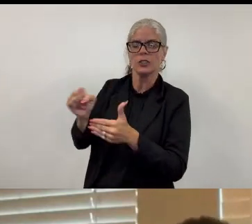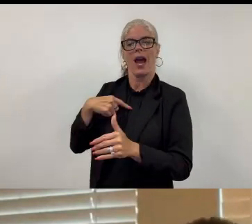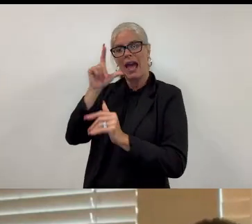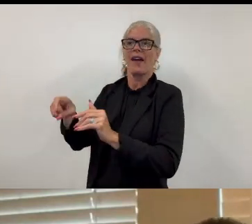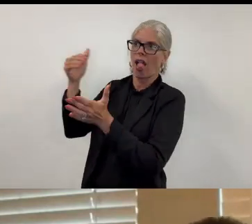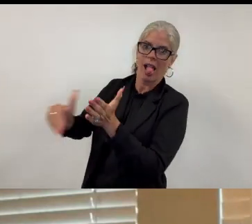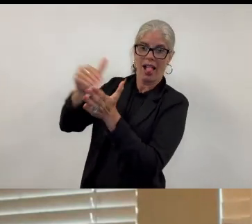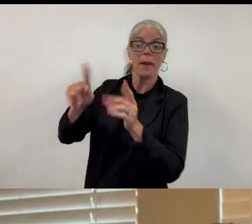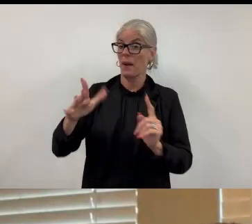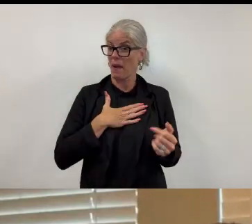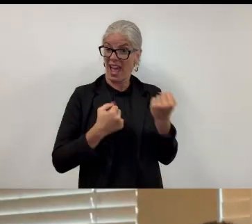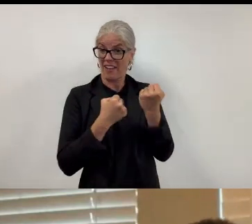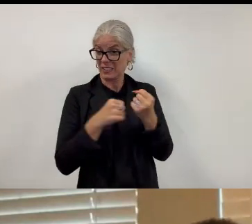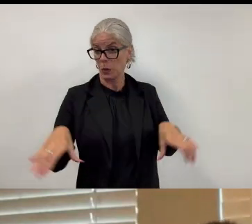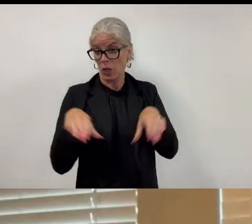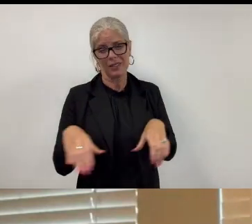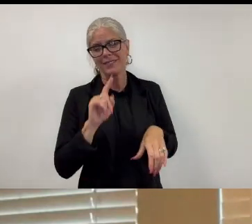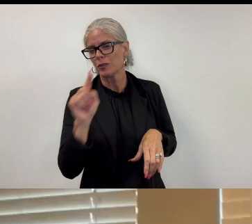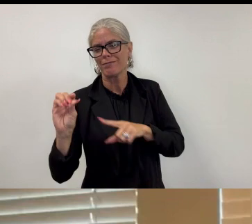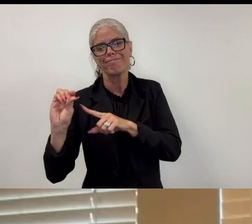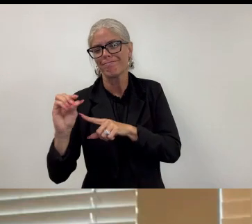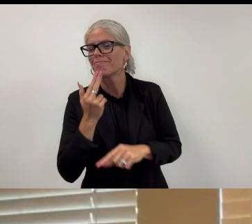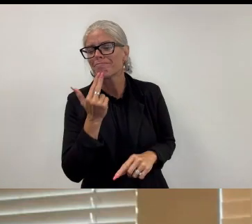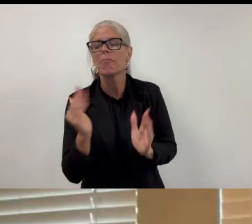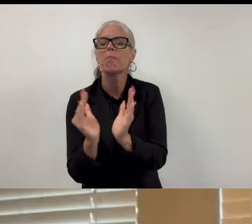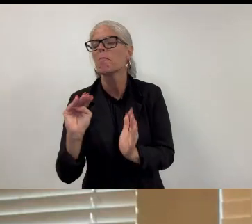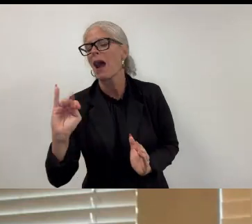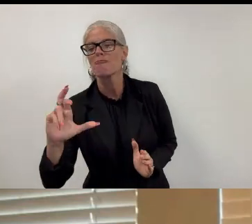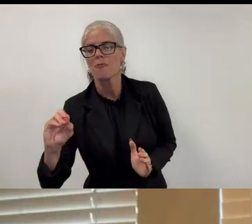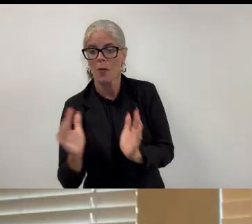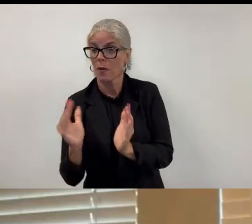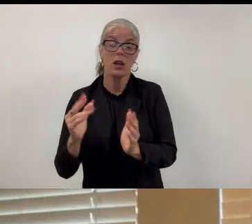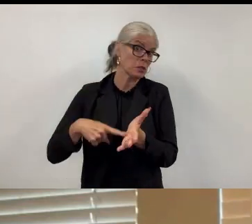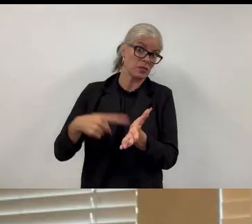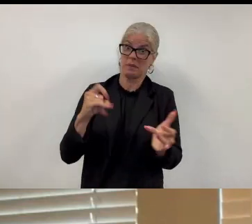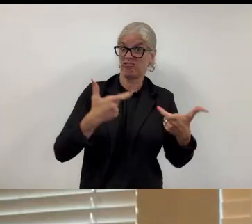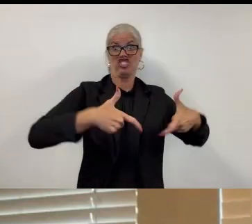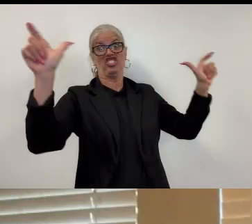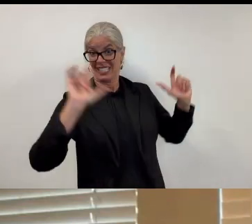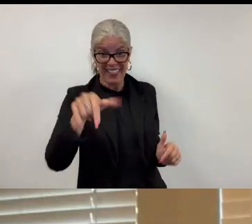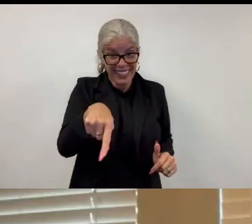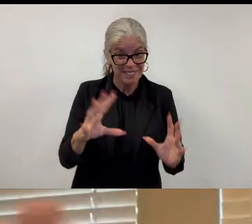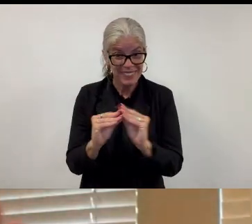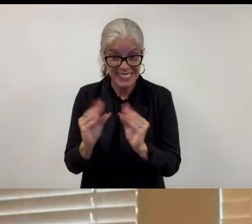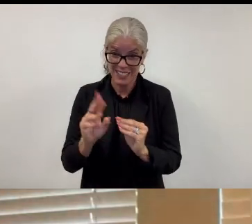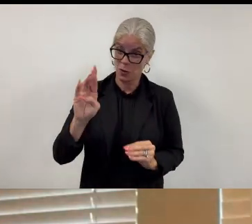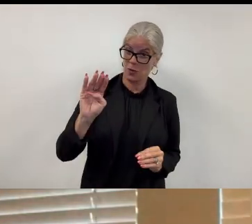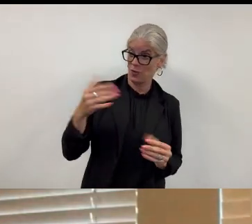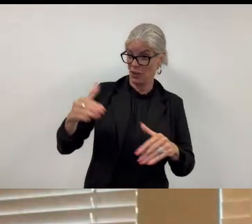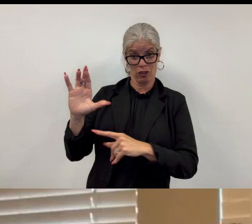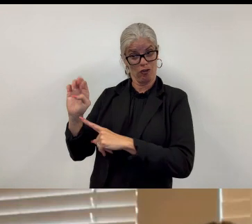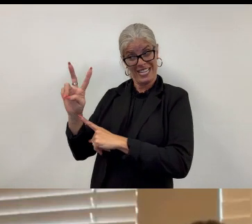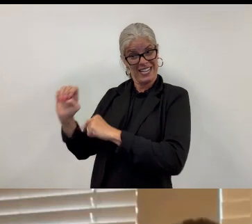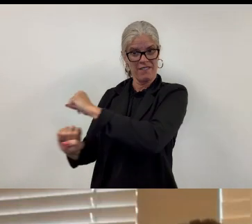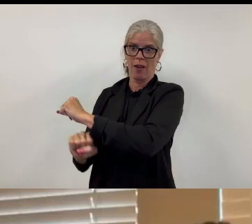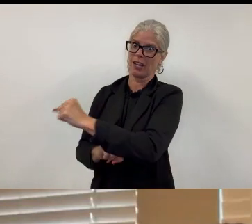necessarily be taught or shown in any other way. So my advocacy work is micro, little things like that, but then all the way, to things